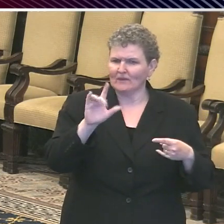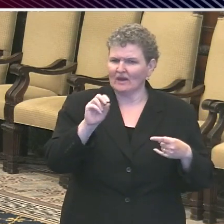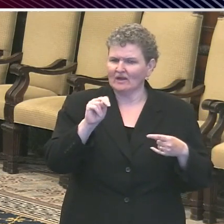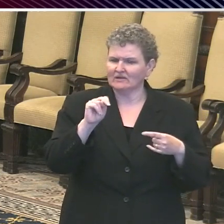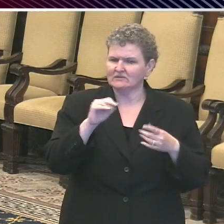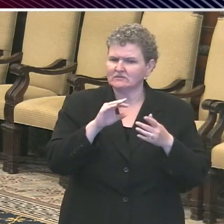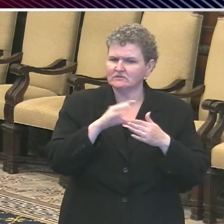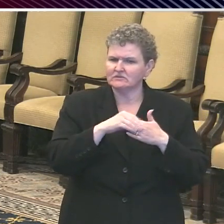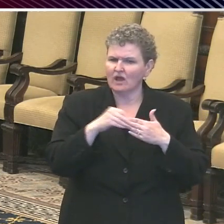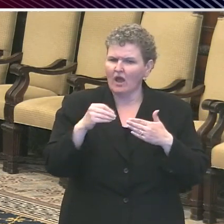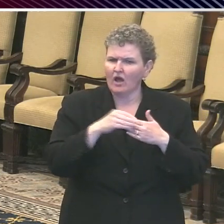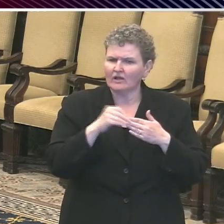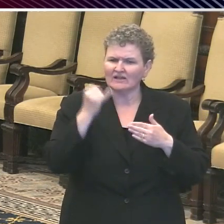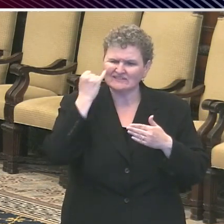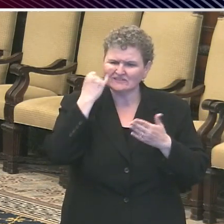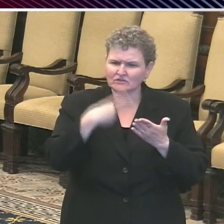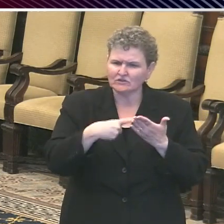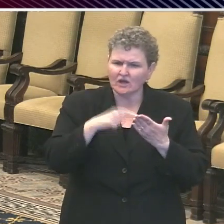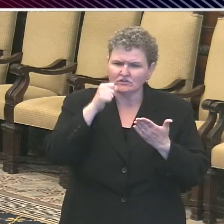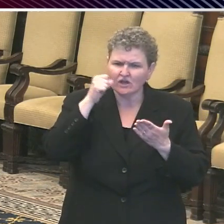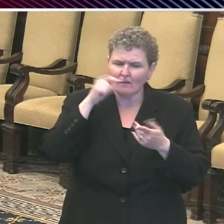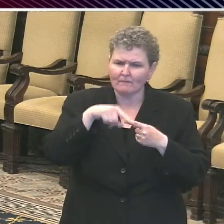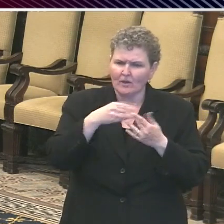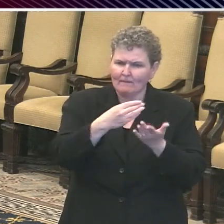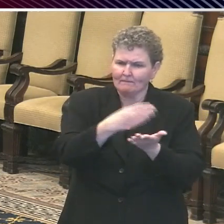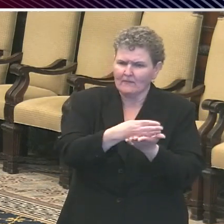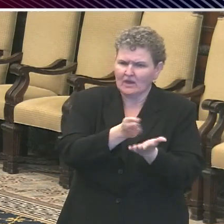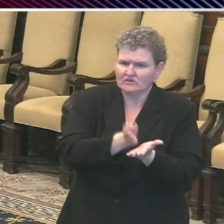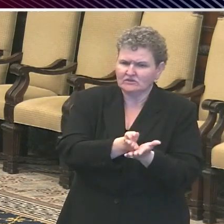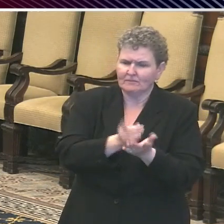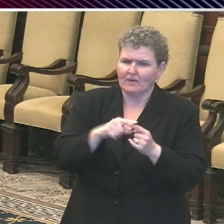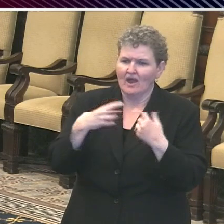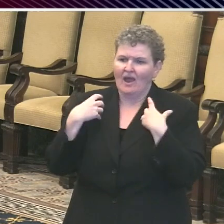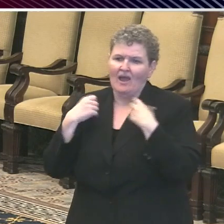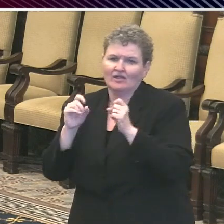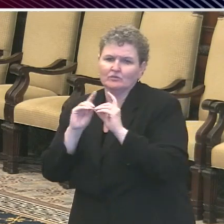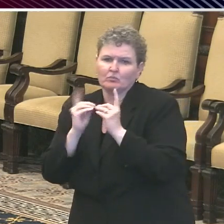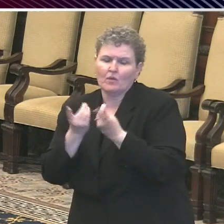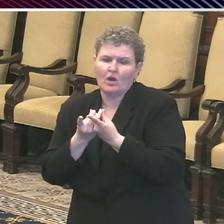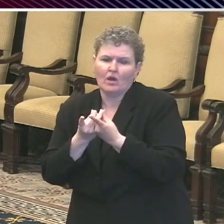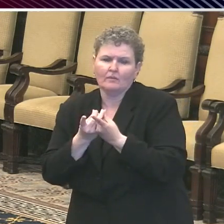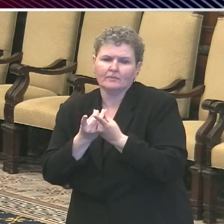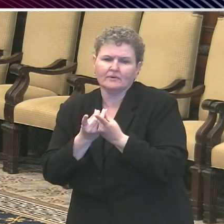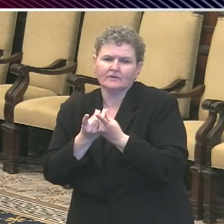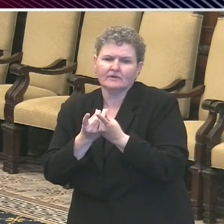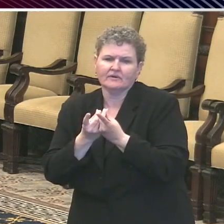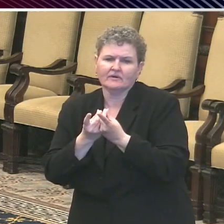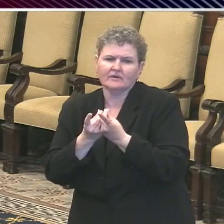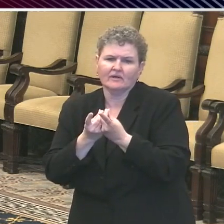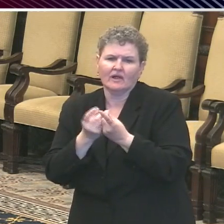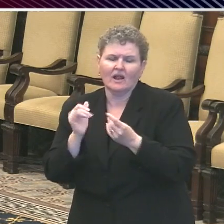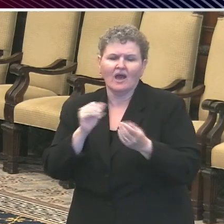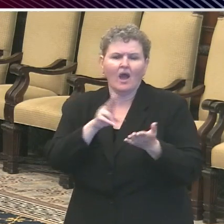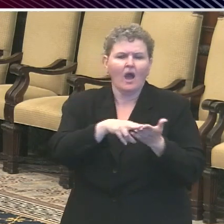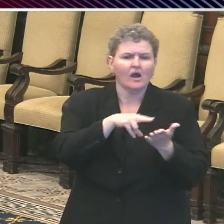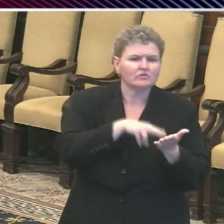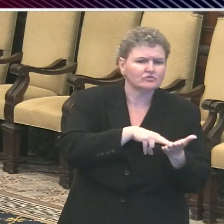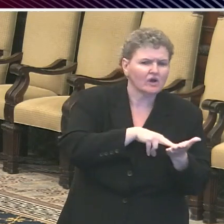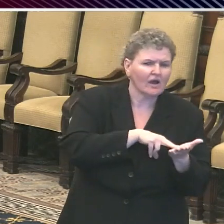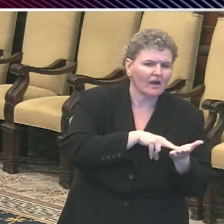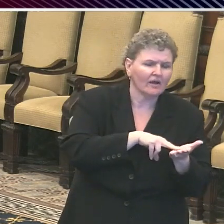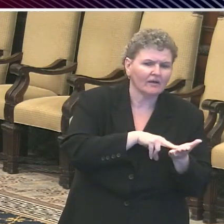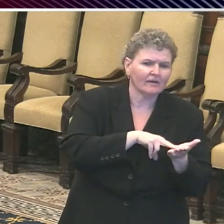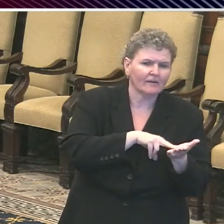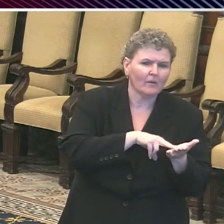discussed in yesterday's budget hearing with the health department. What about that contract isn't standard.